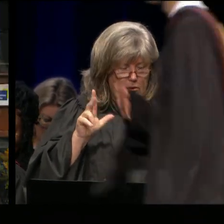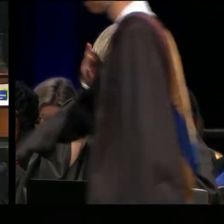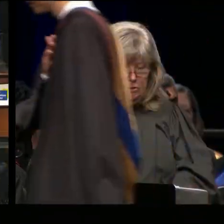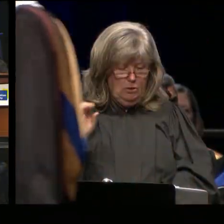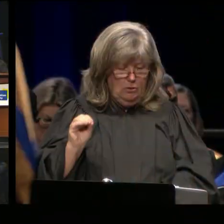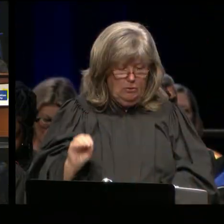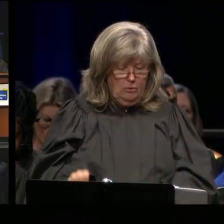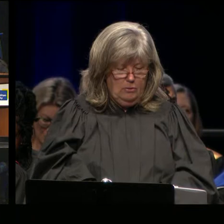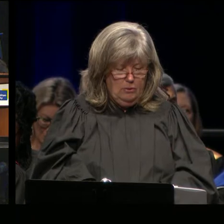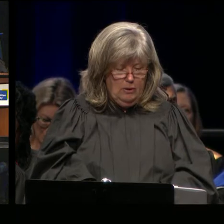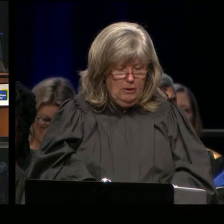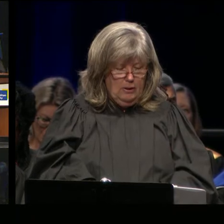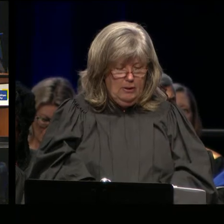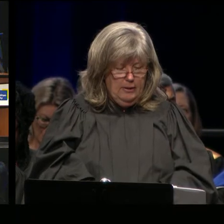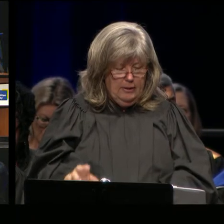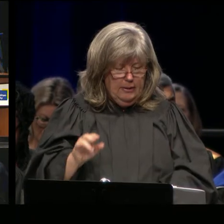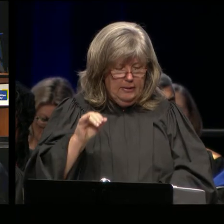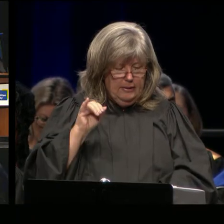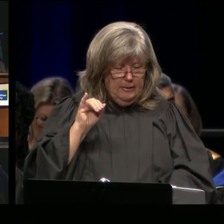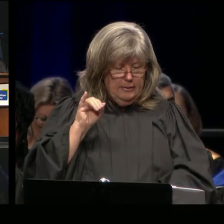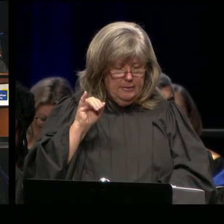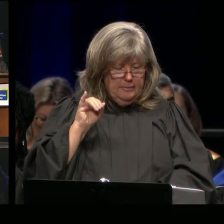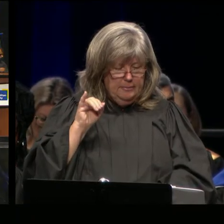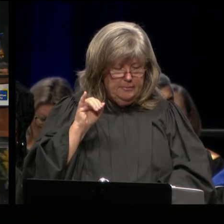Jerry Kim.